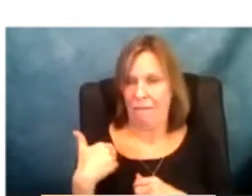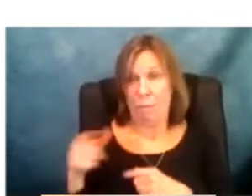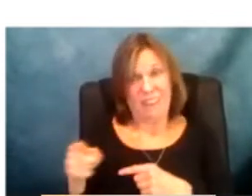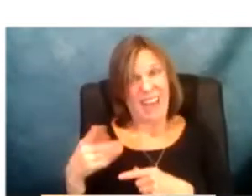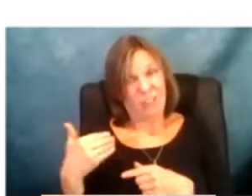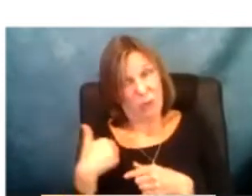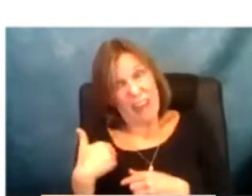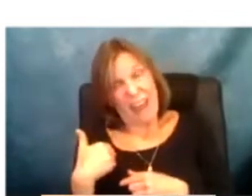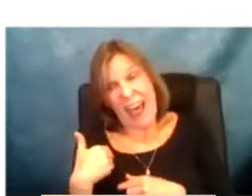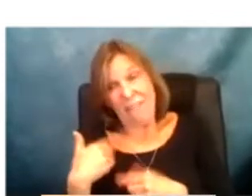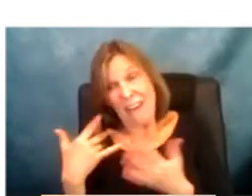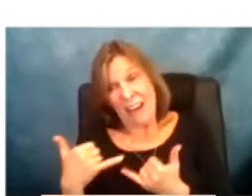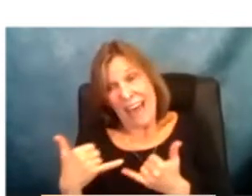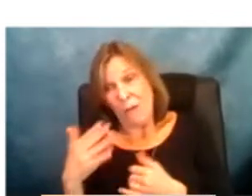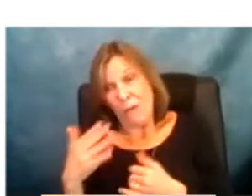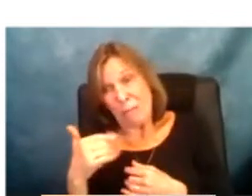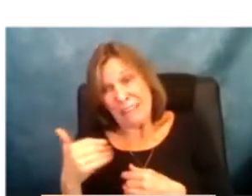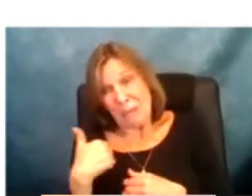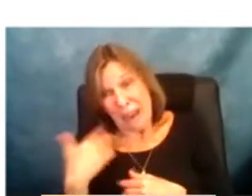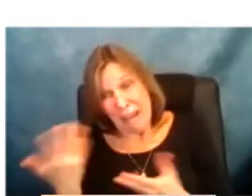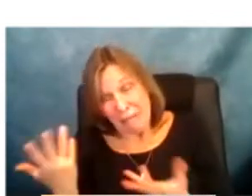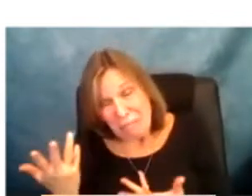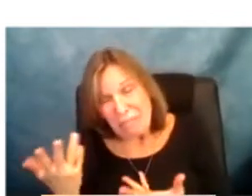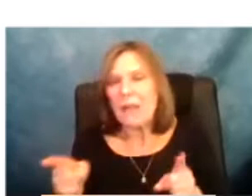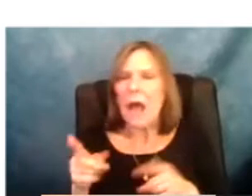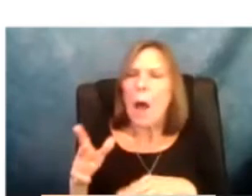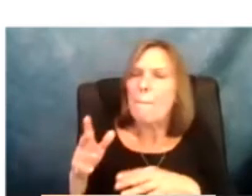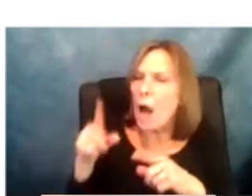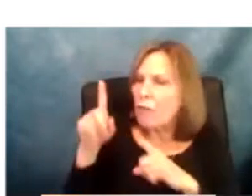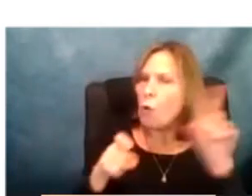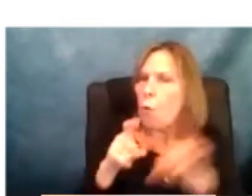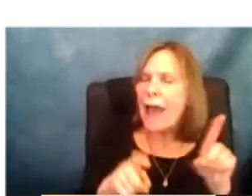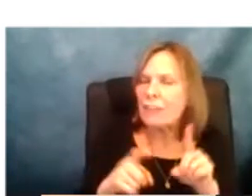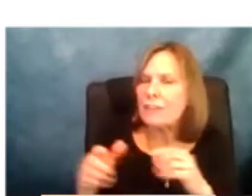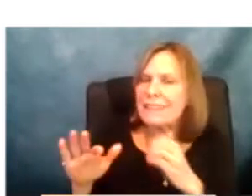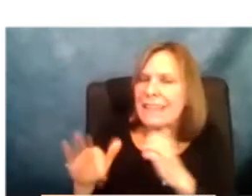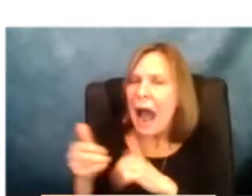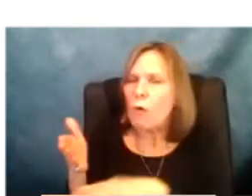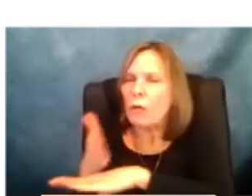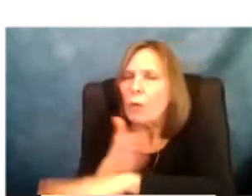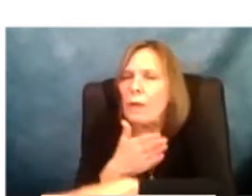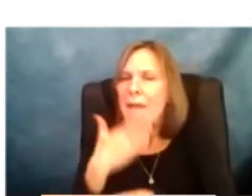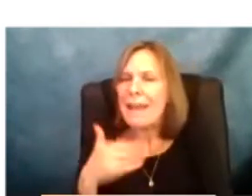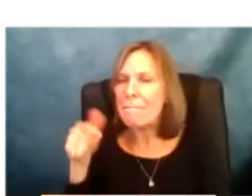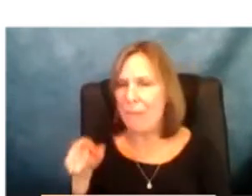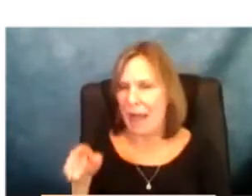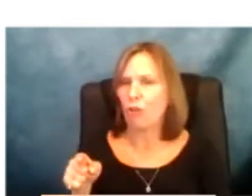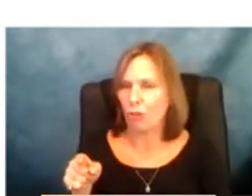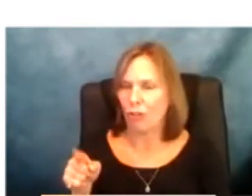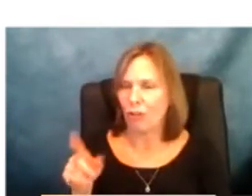that we have, or how can we advocate to make it better? And that's where this group will hopefully, where I'm really hoping